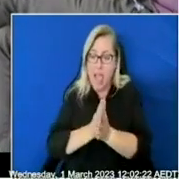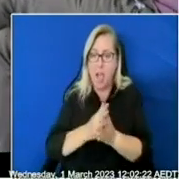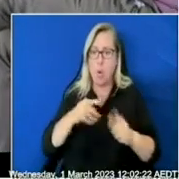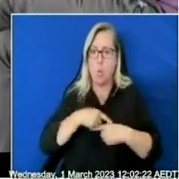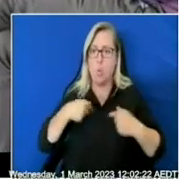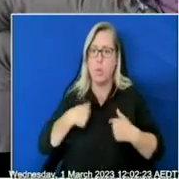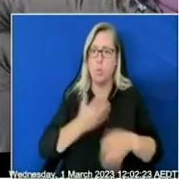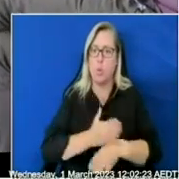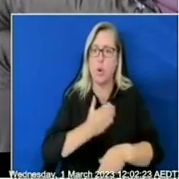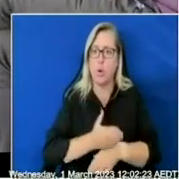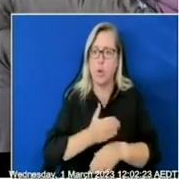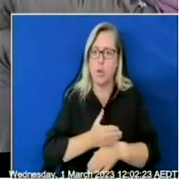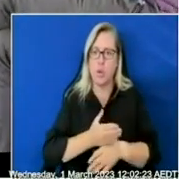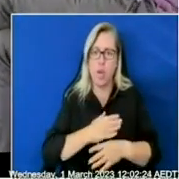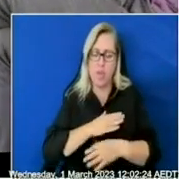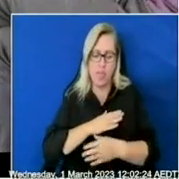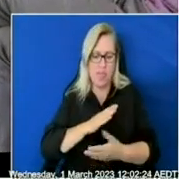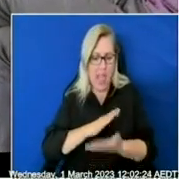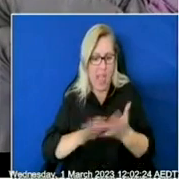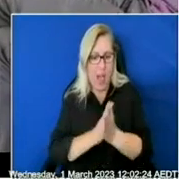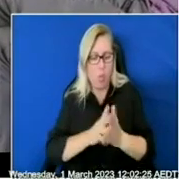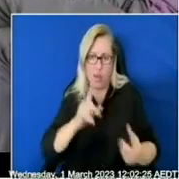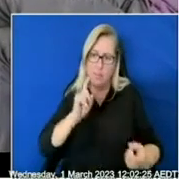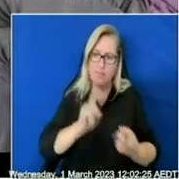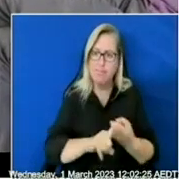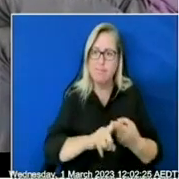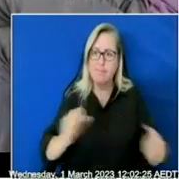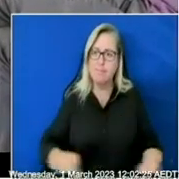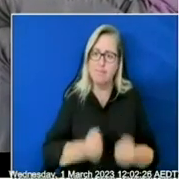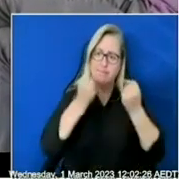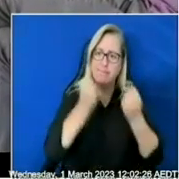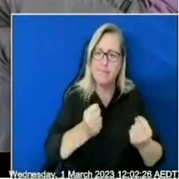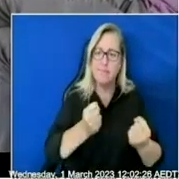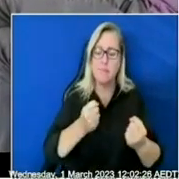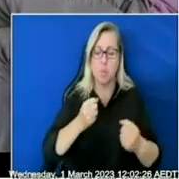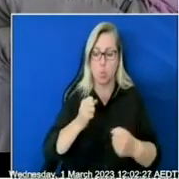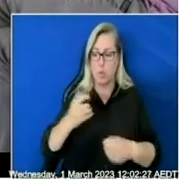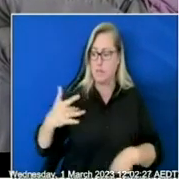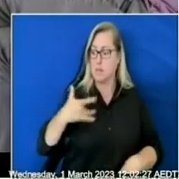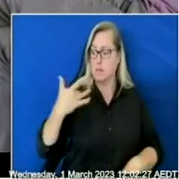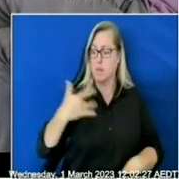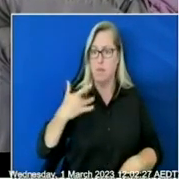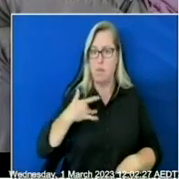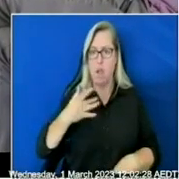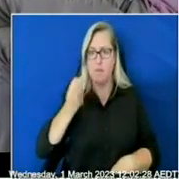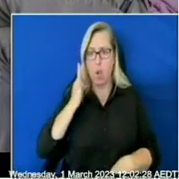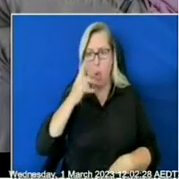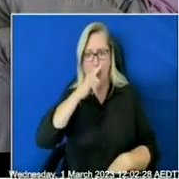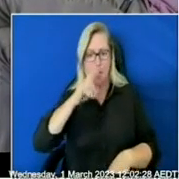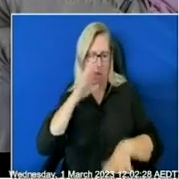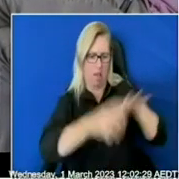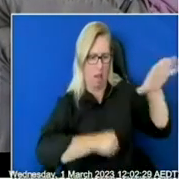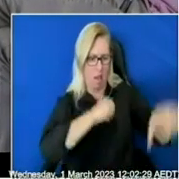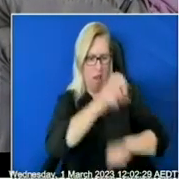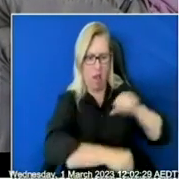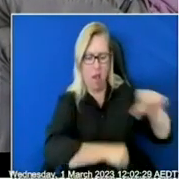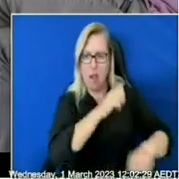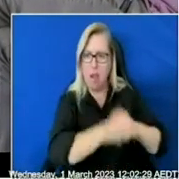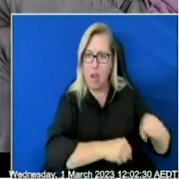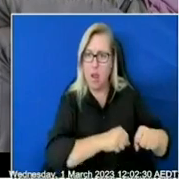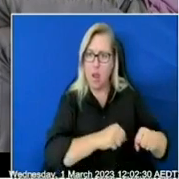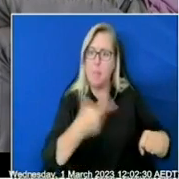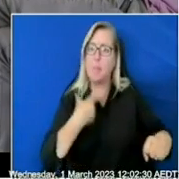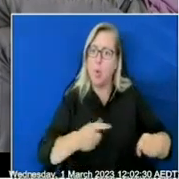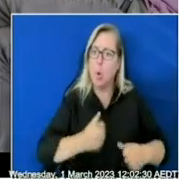thing that survived colonisation. But if we're going to go and toe the line of